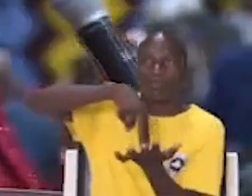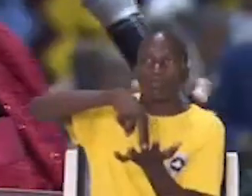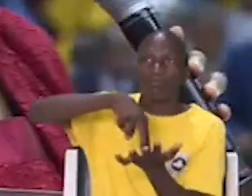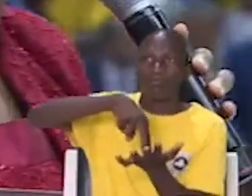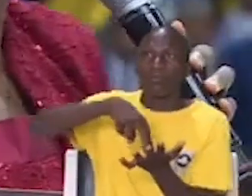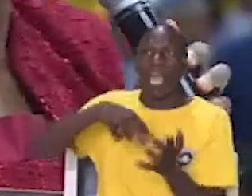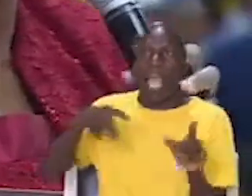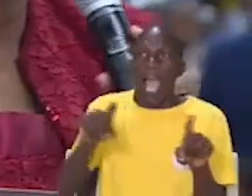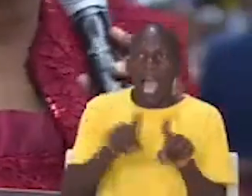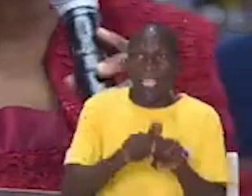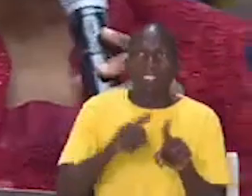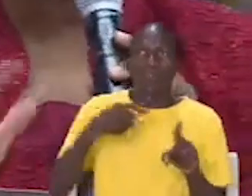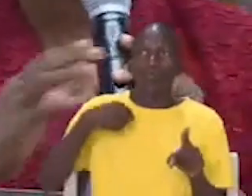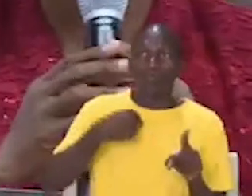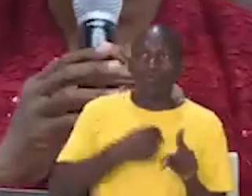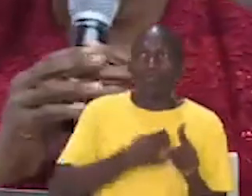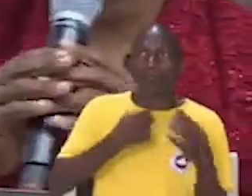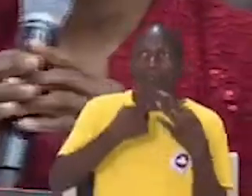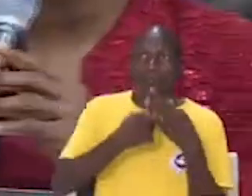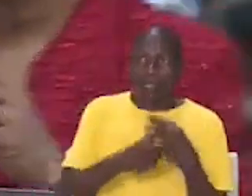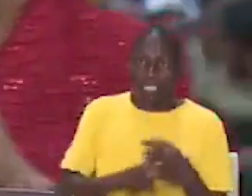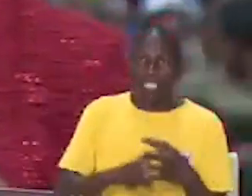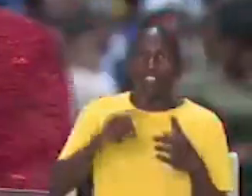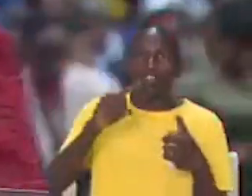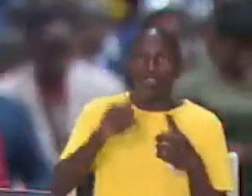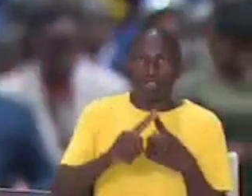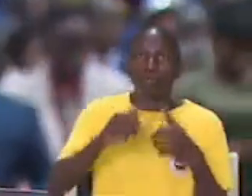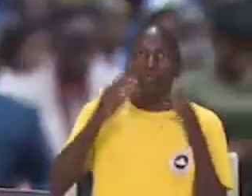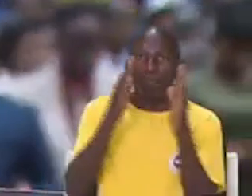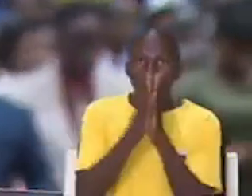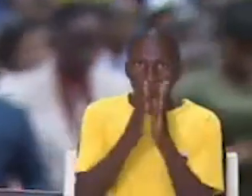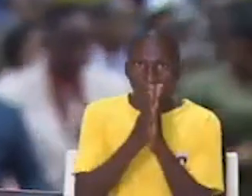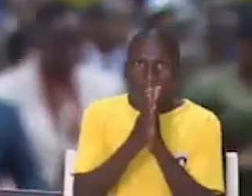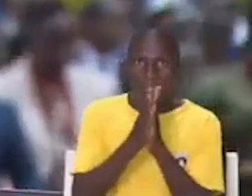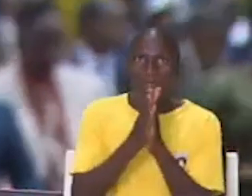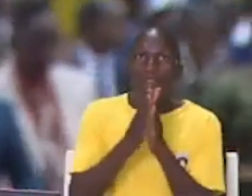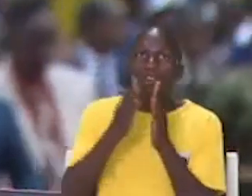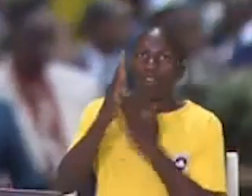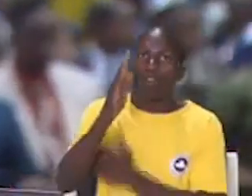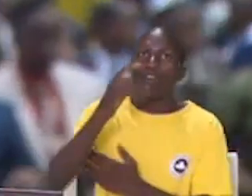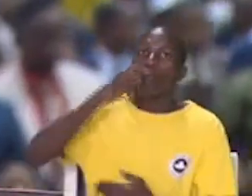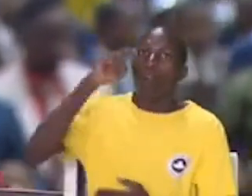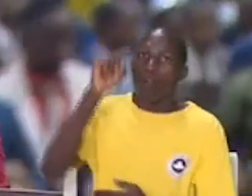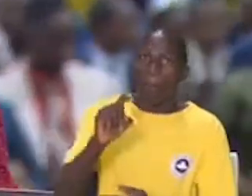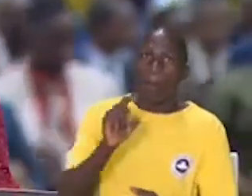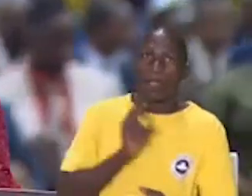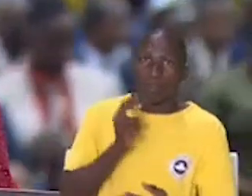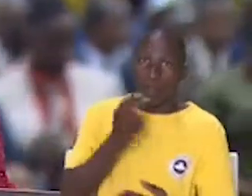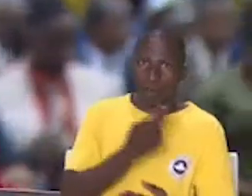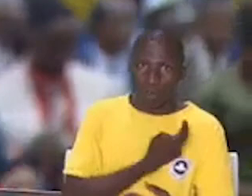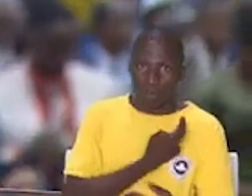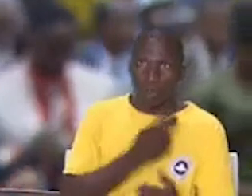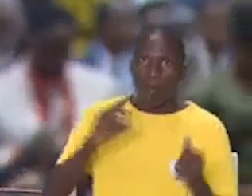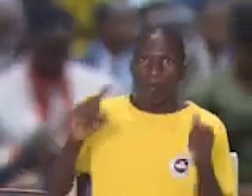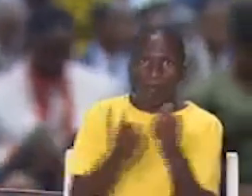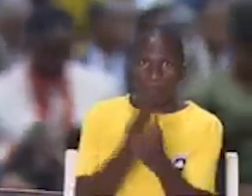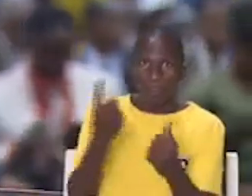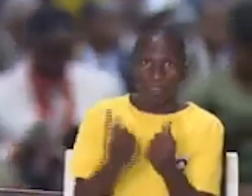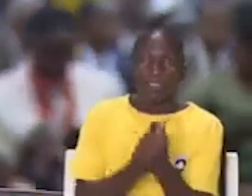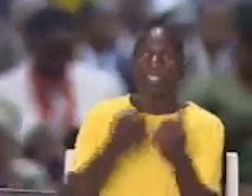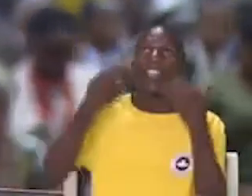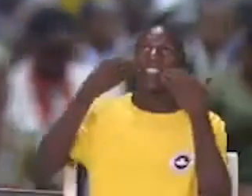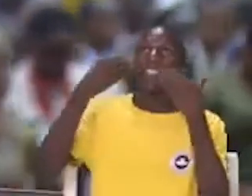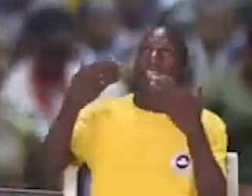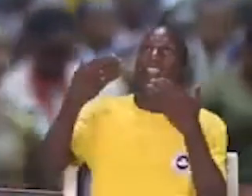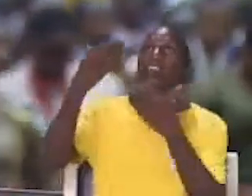as we begin to do that which God has commanded. First, the giving of thanks.